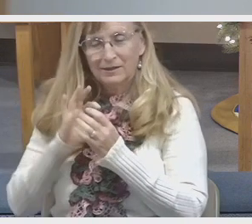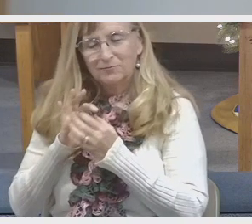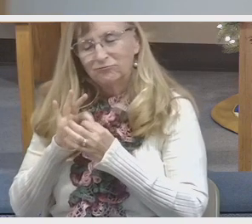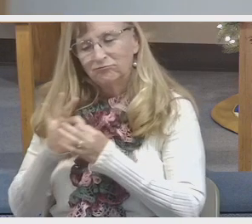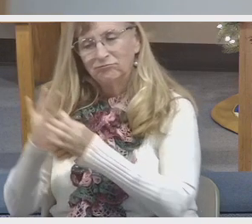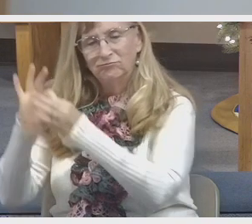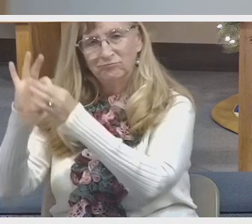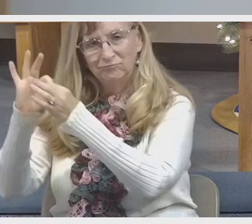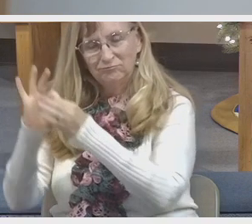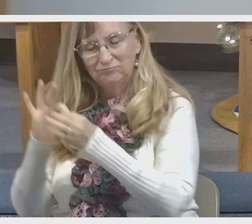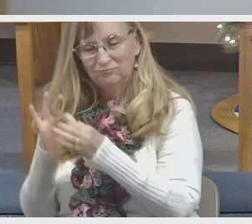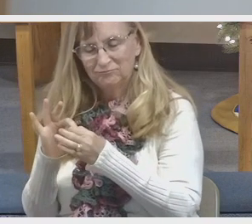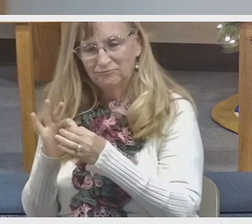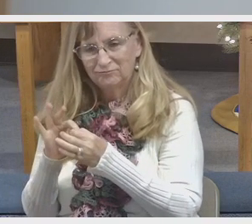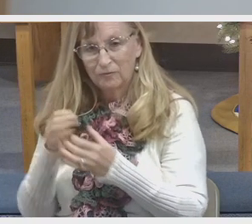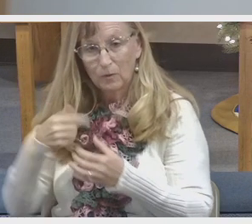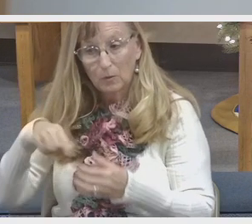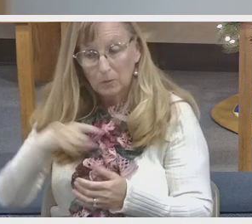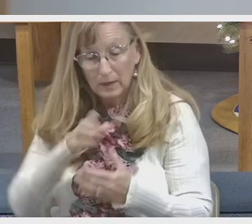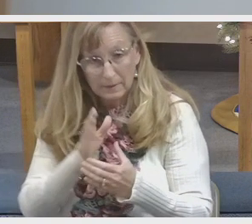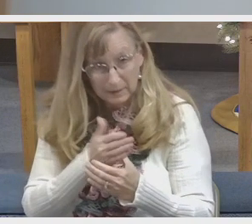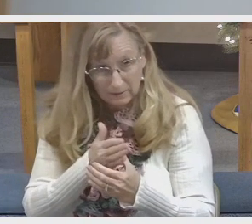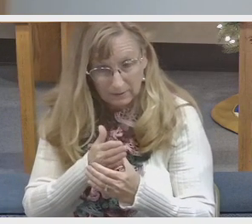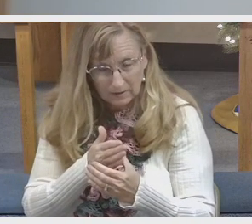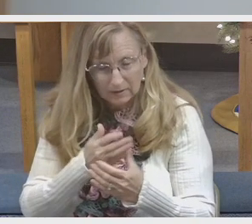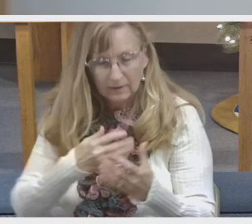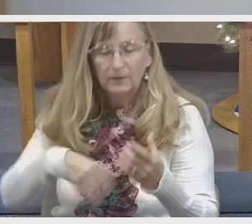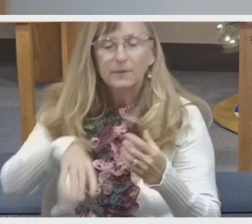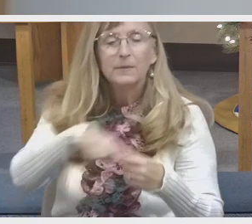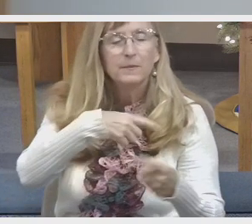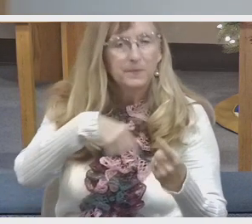we mediate for and with one another.